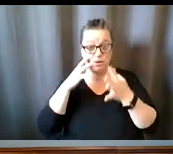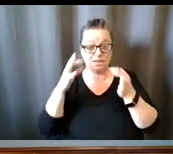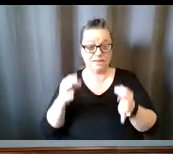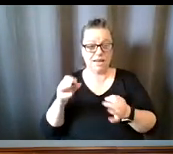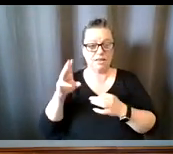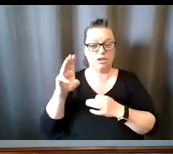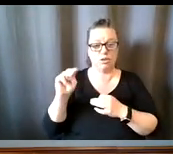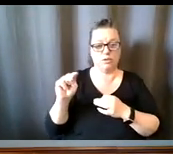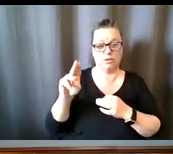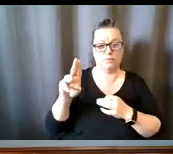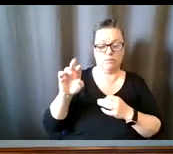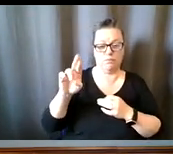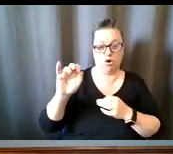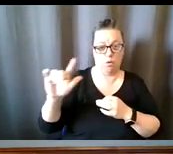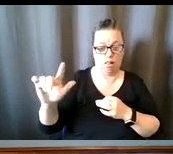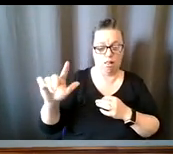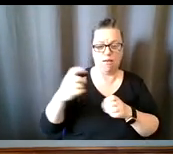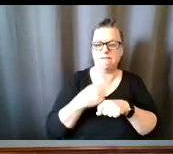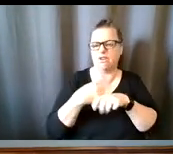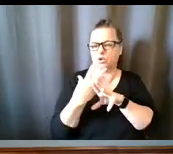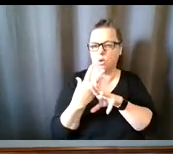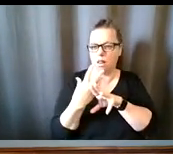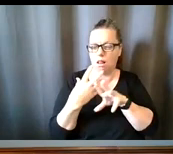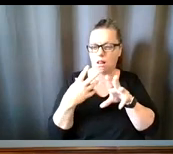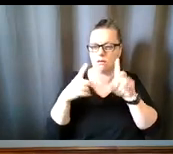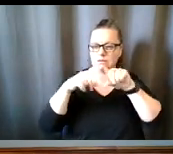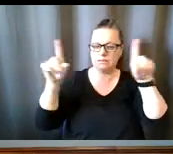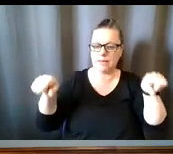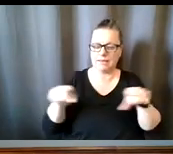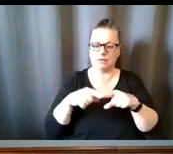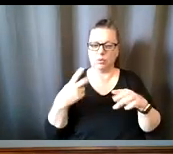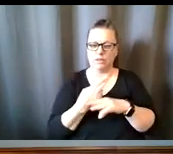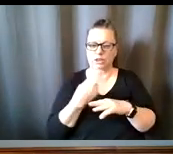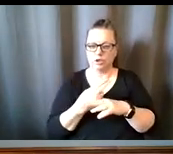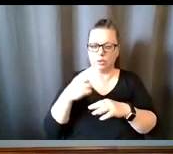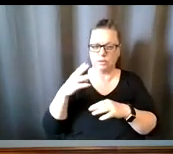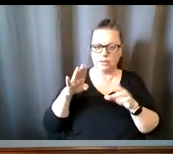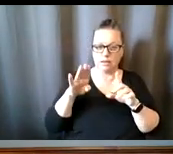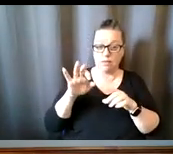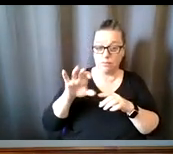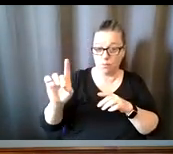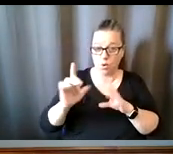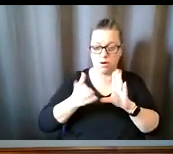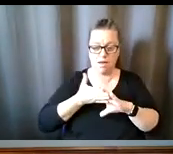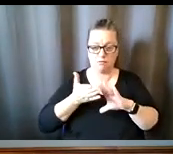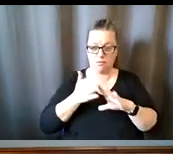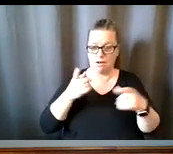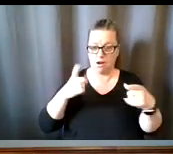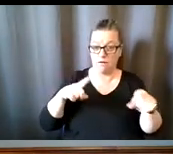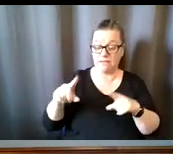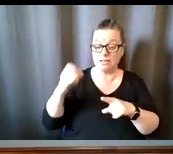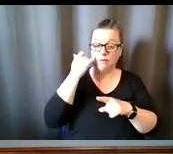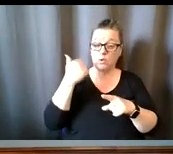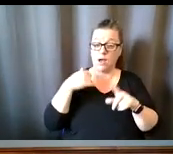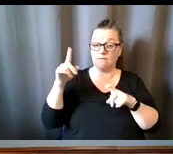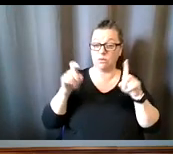Mural. And so we have this virtual space that we use these boards and run our events. So if you have any questions about how